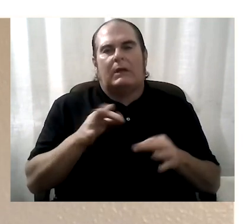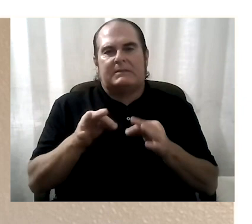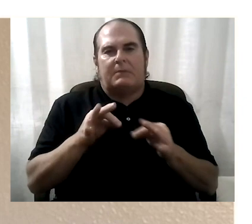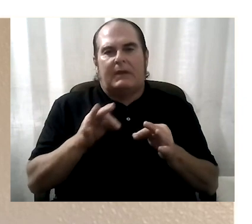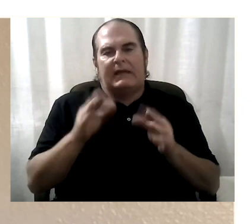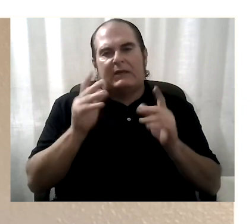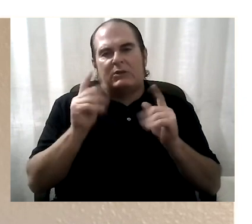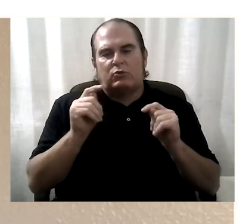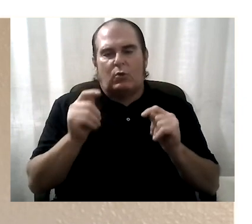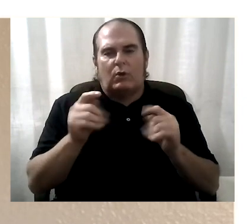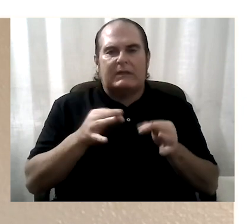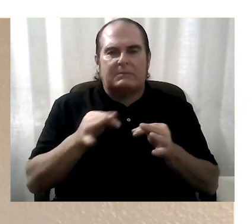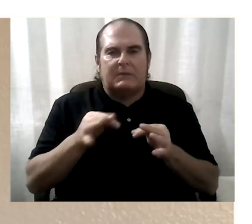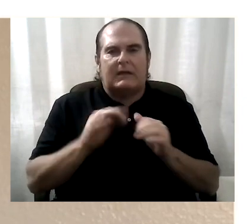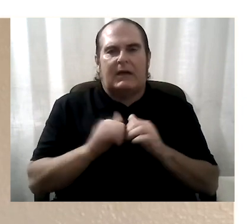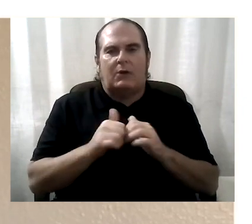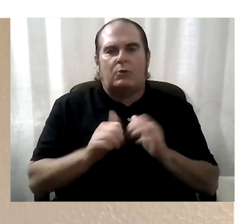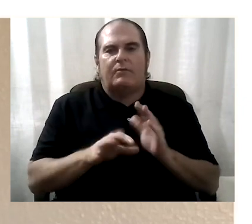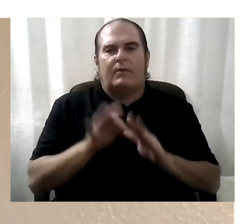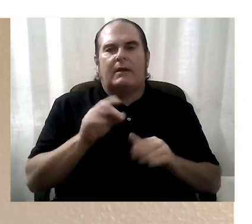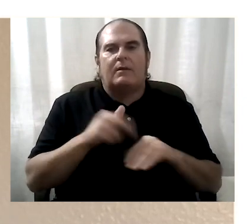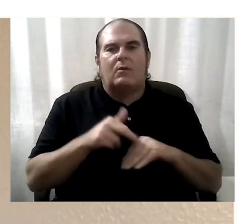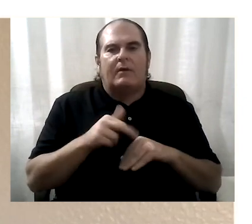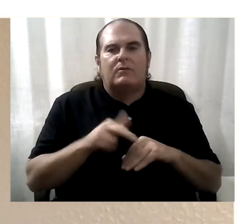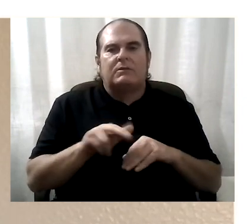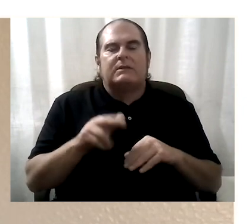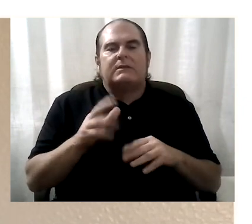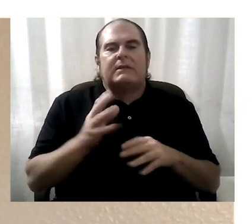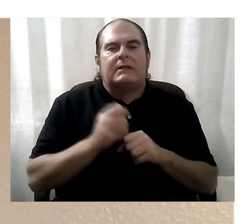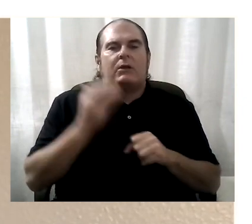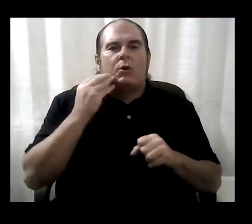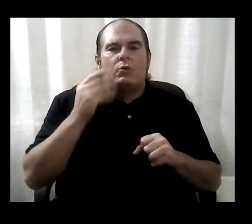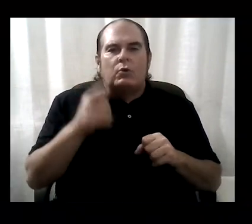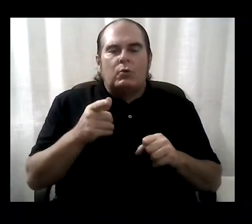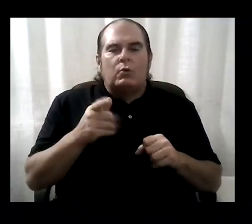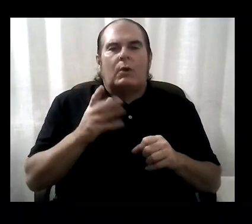representatives. That way you can get to know them and they can get to know your voice.